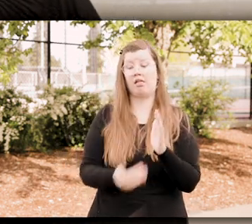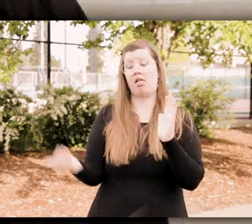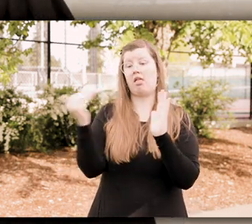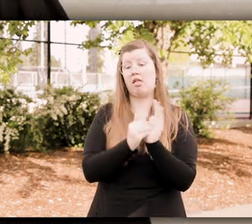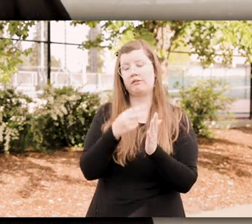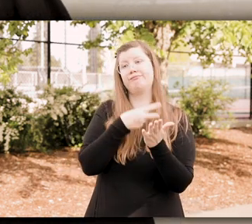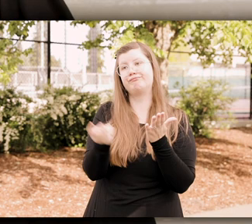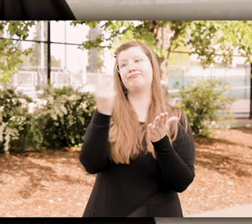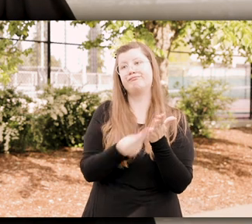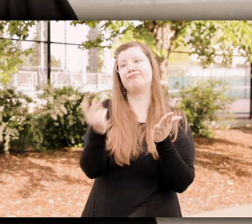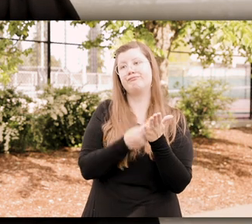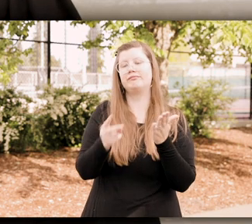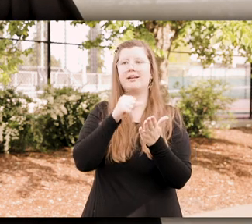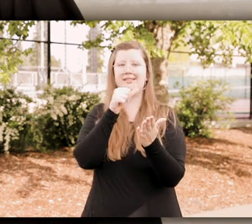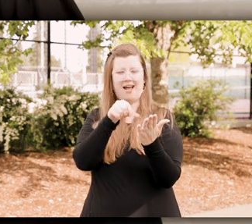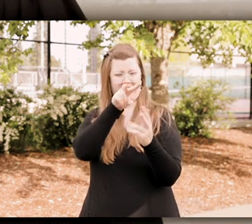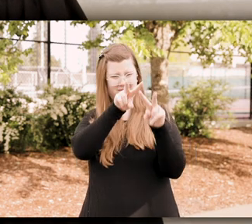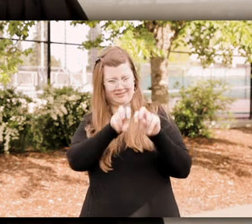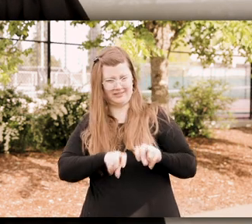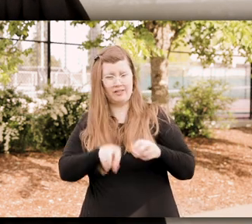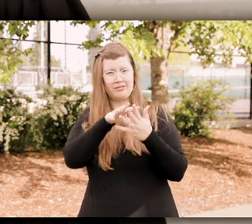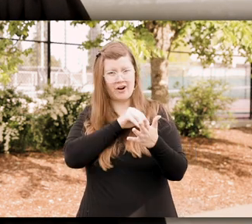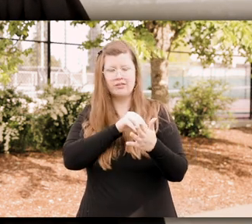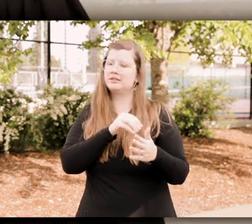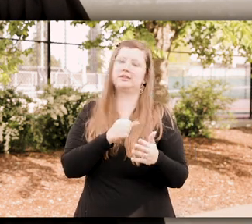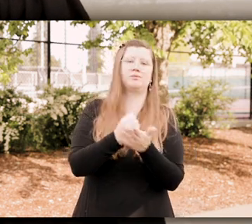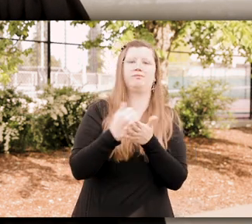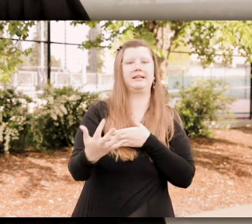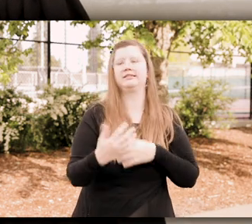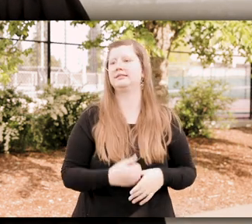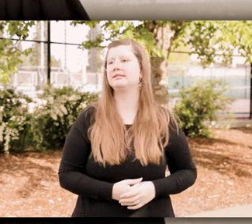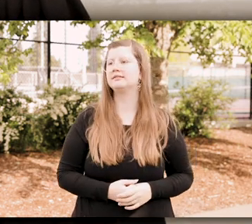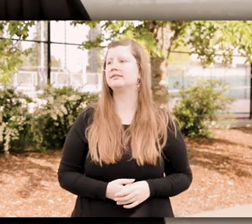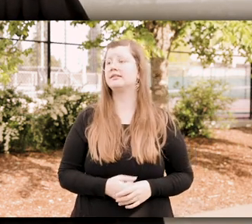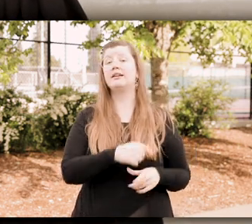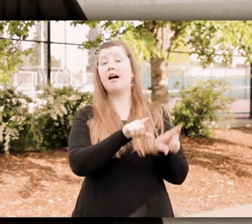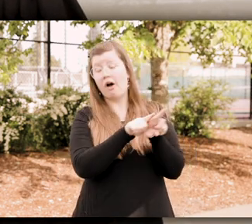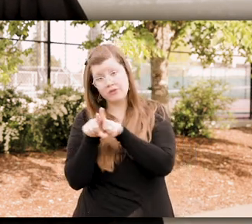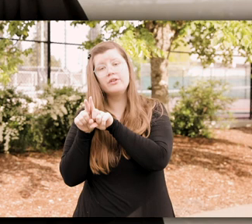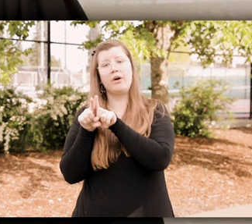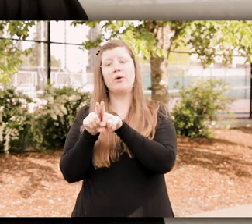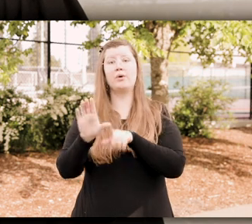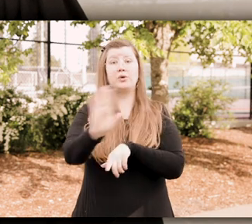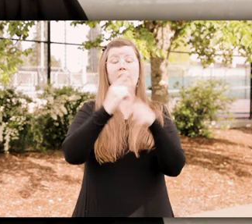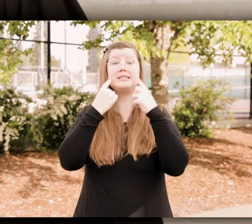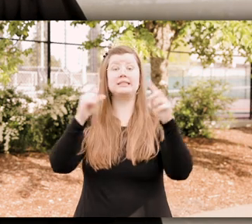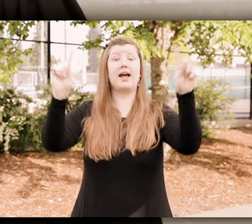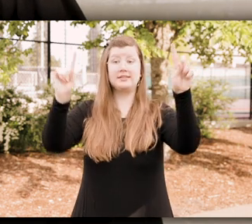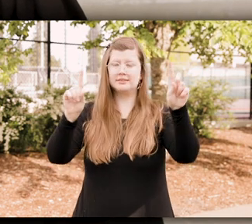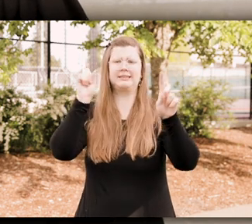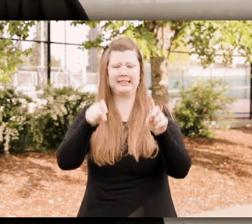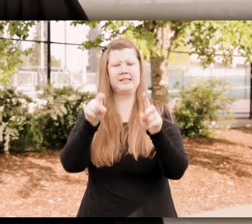don't forget to reflect on and learn from your success. How did I do that? What was it that made this time